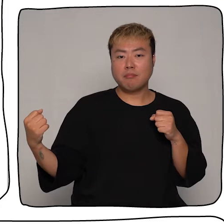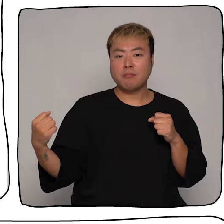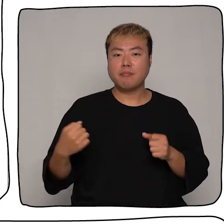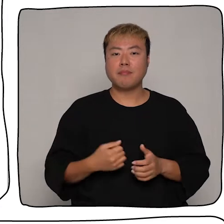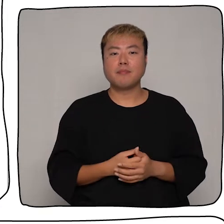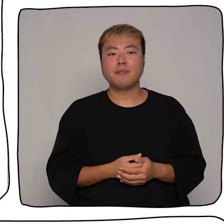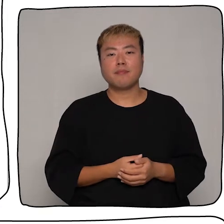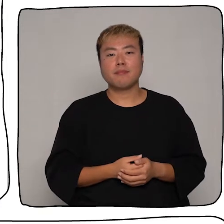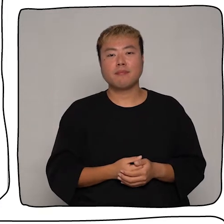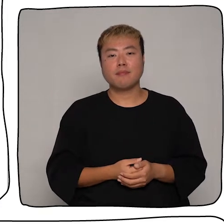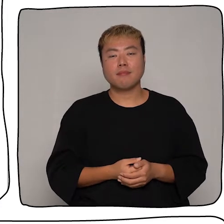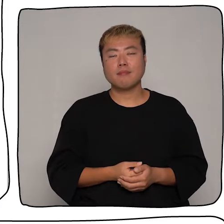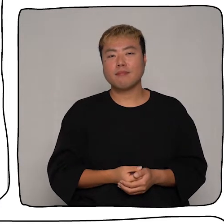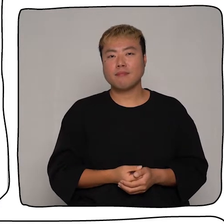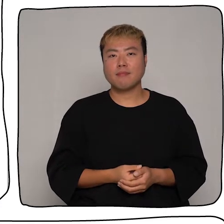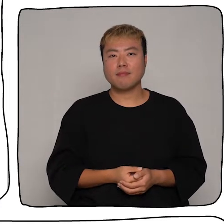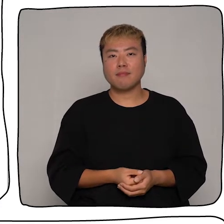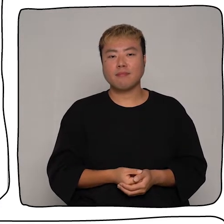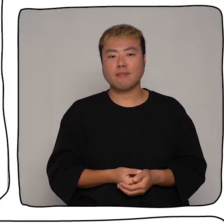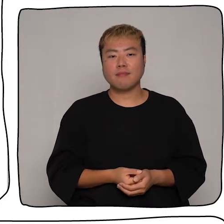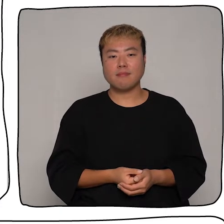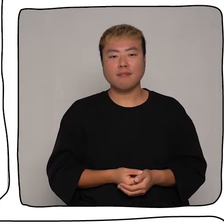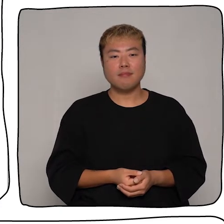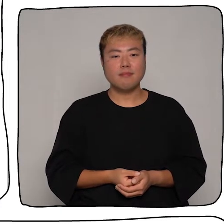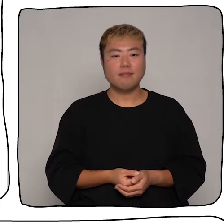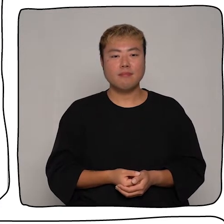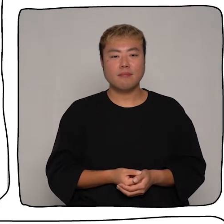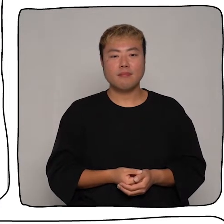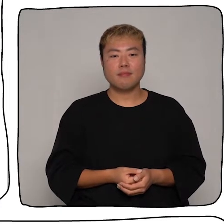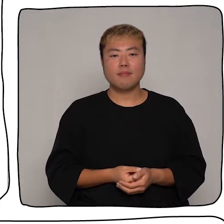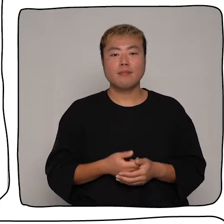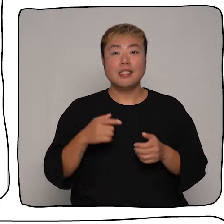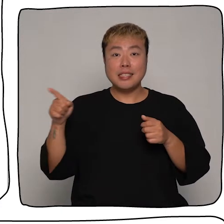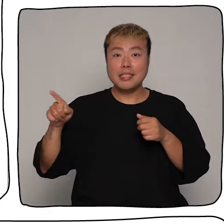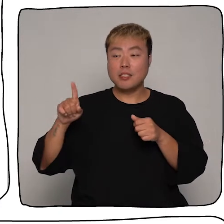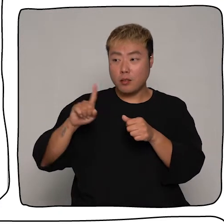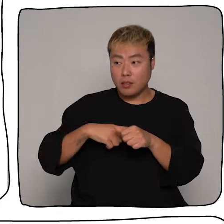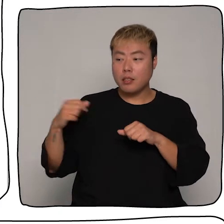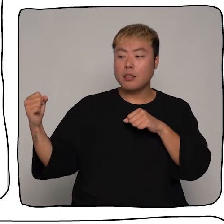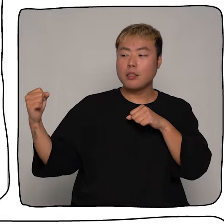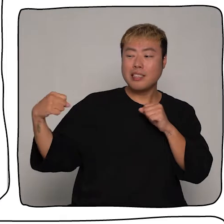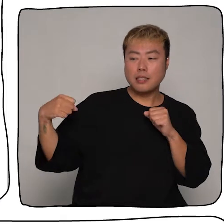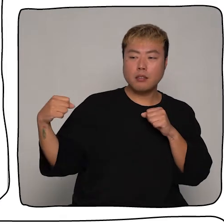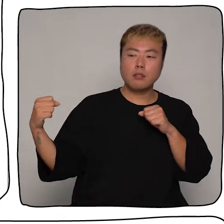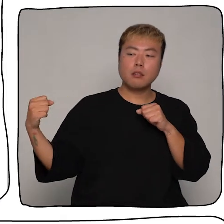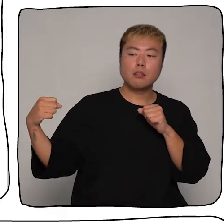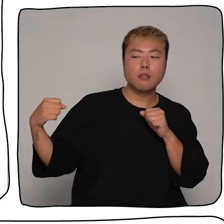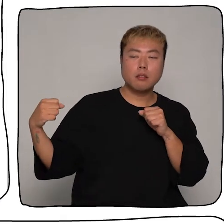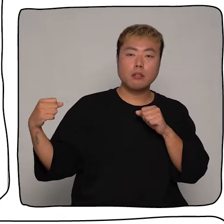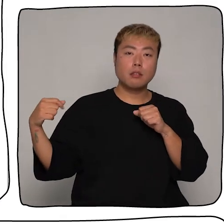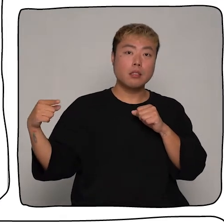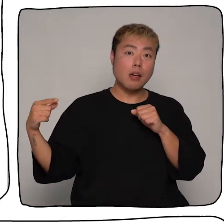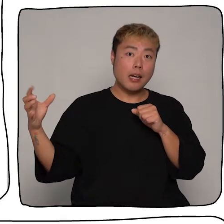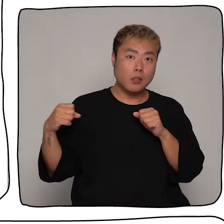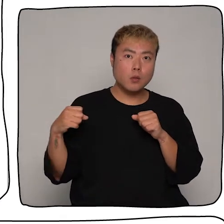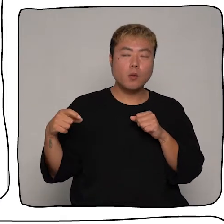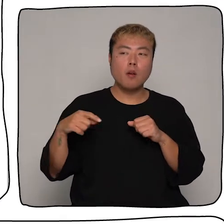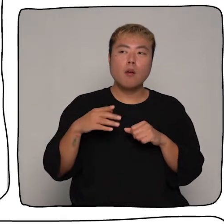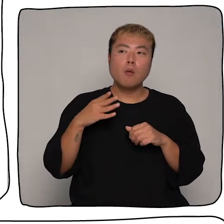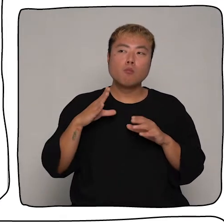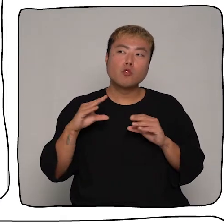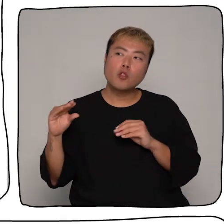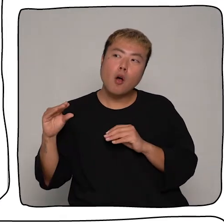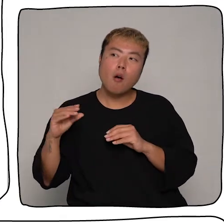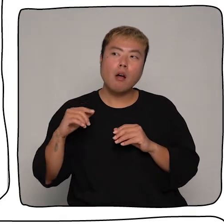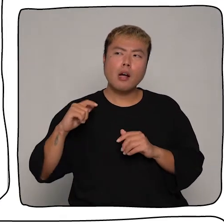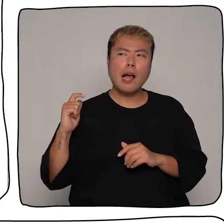less strong, very weaker than you. So that tells softness or hardness of that